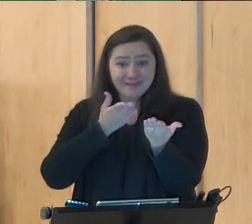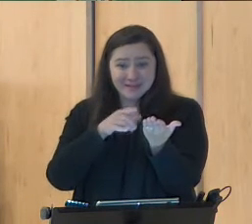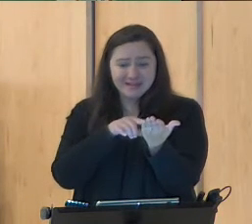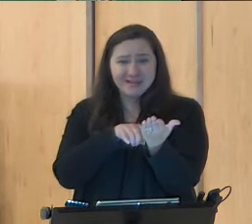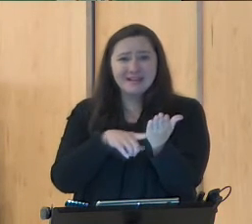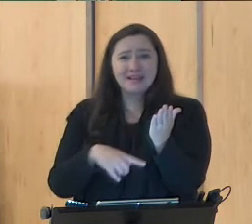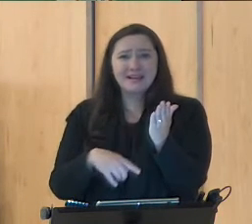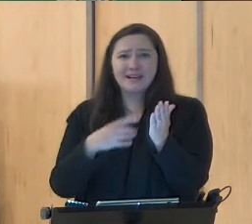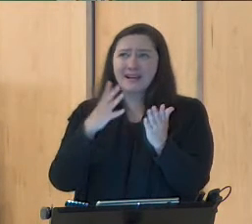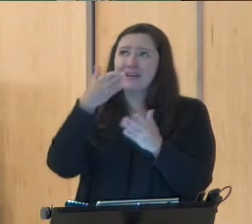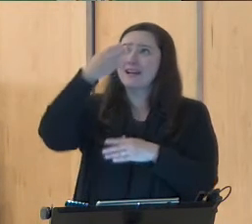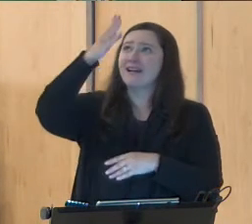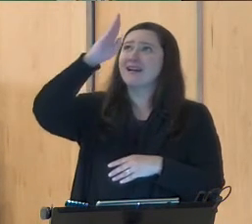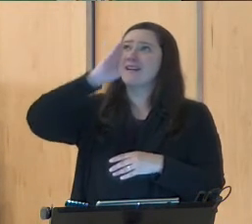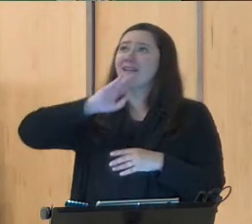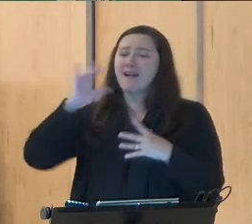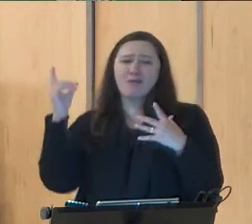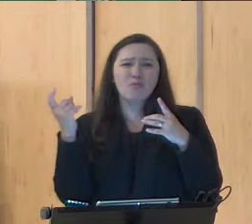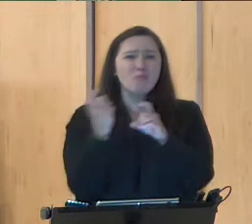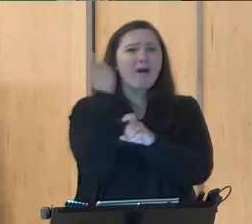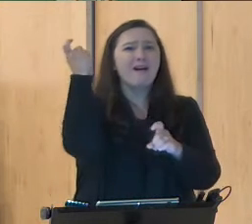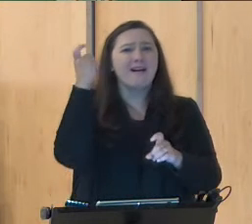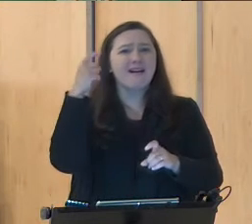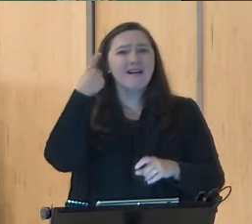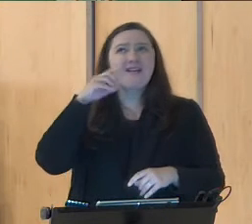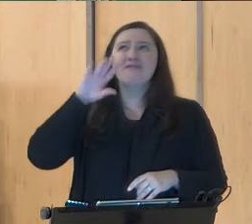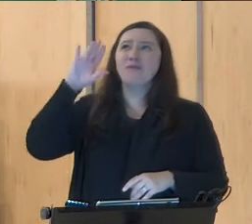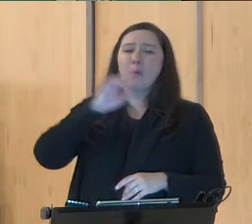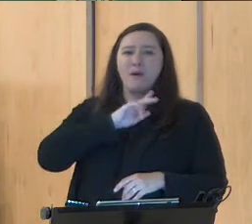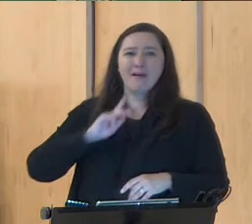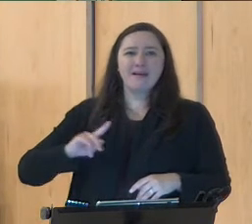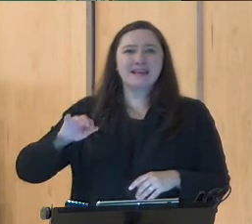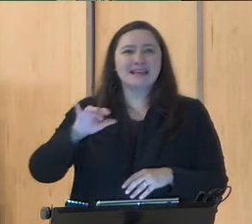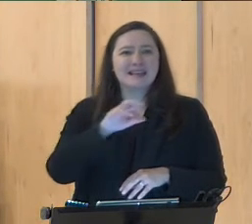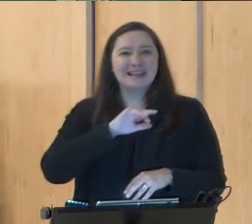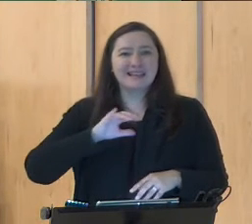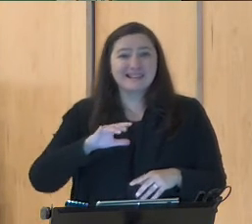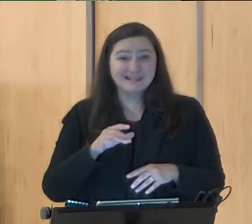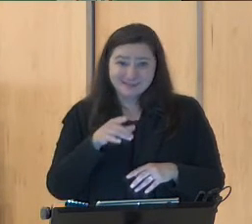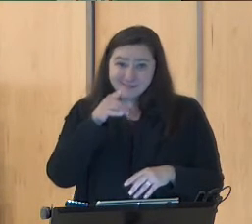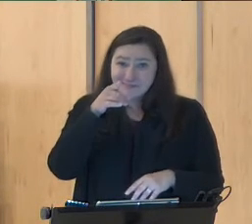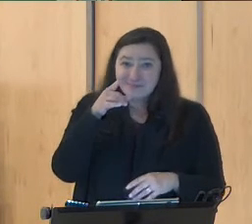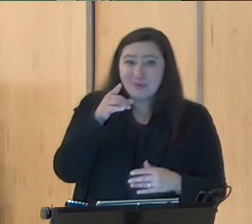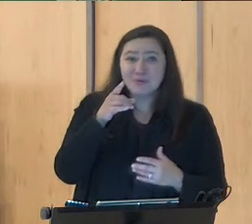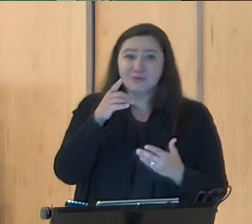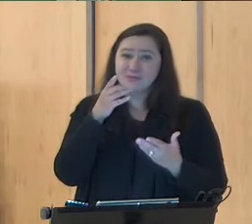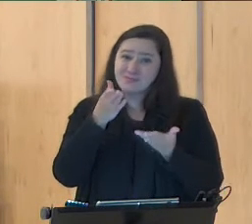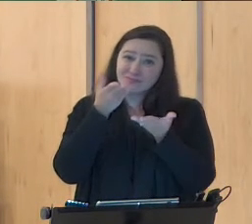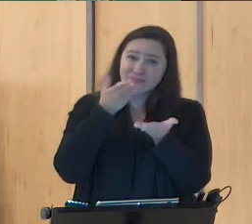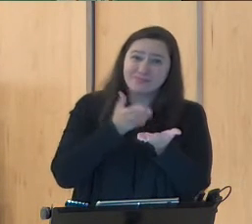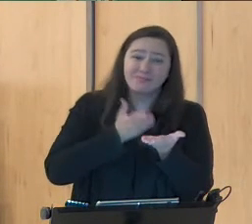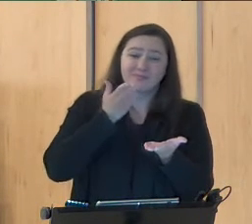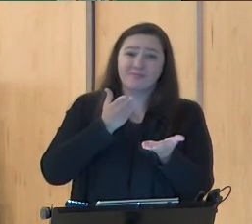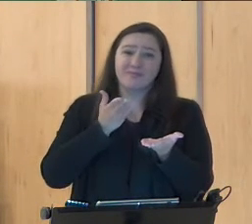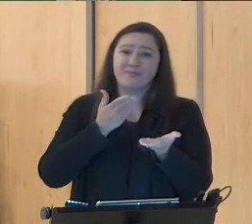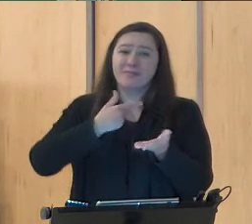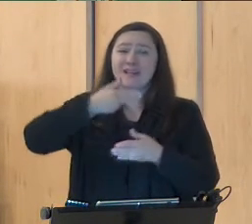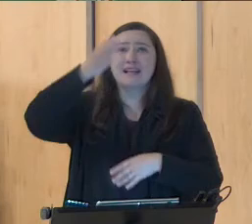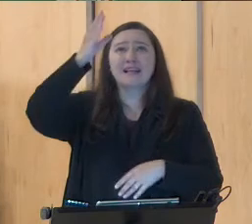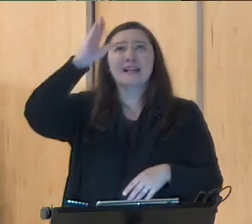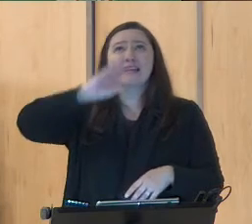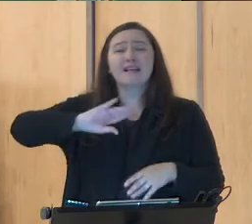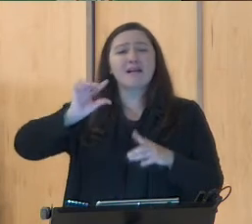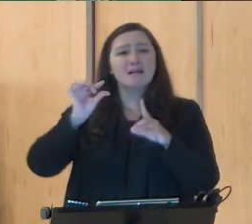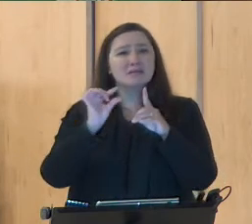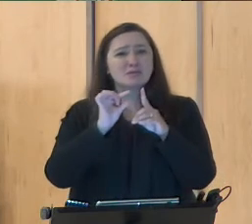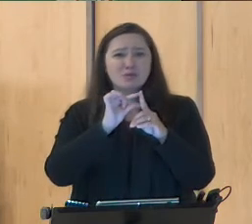God won you for his kingdom. You are evidence of the power of God's